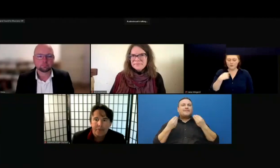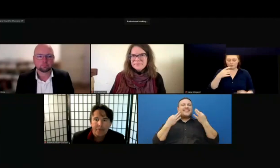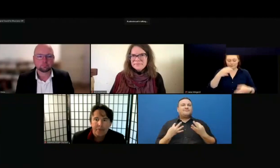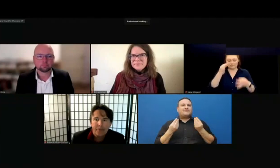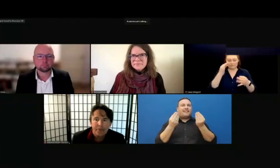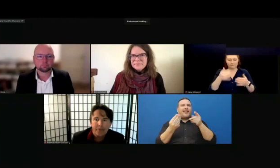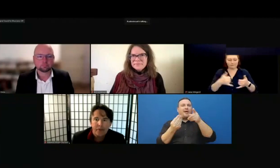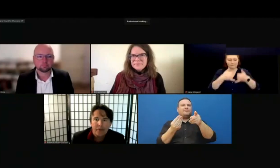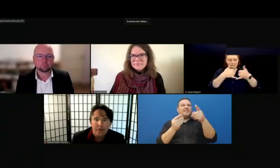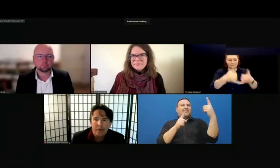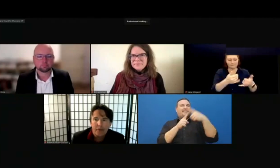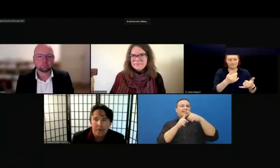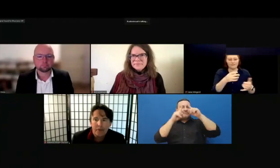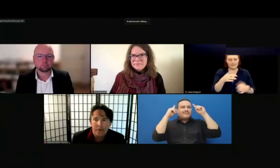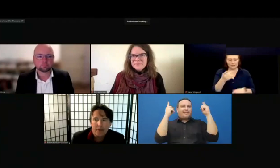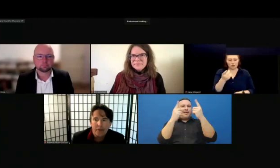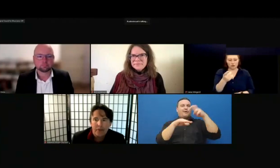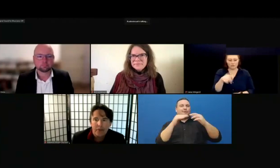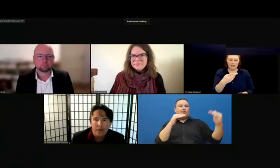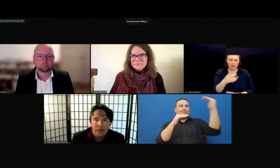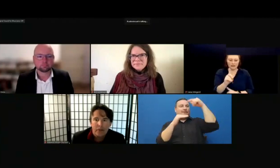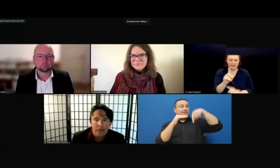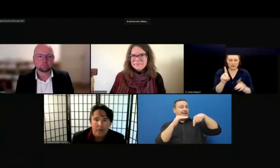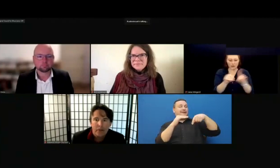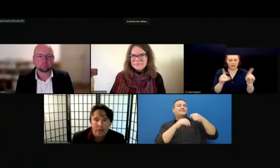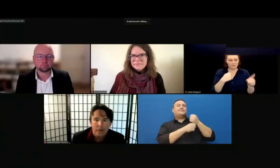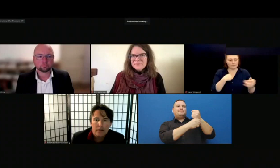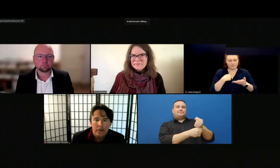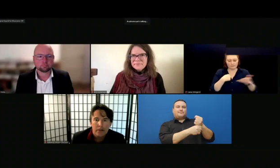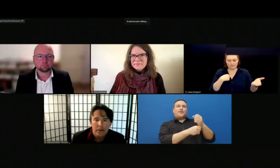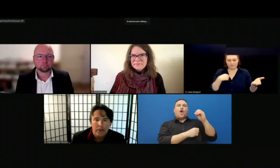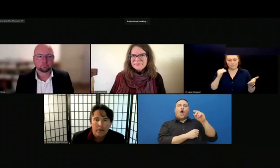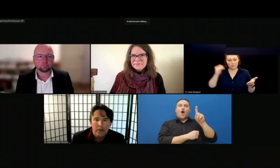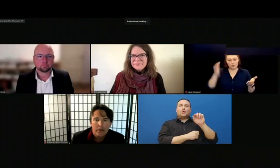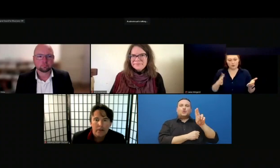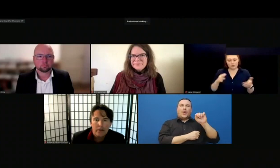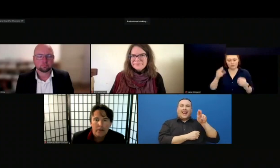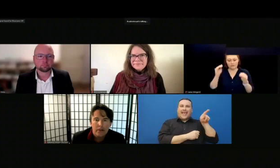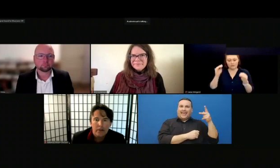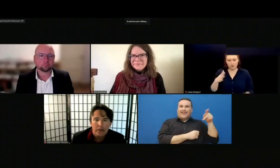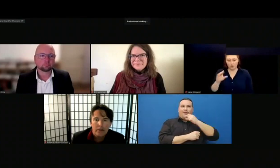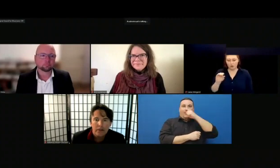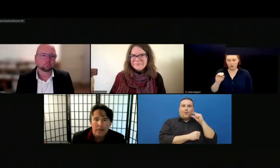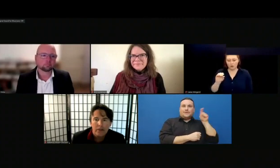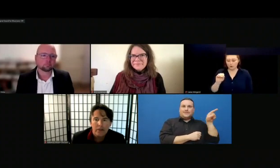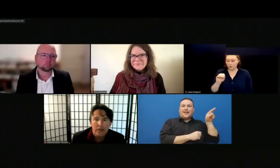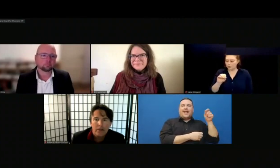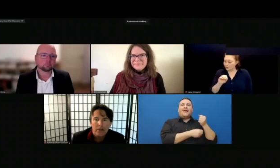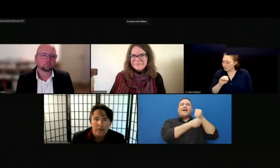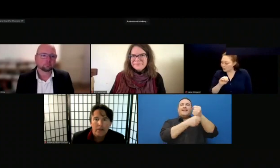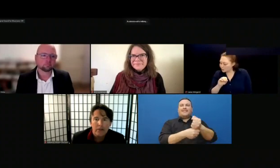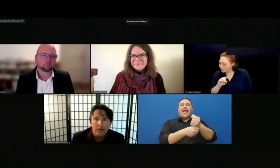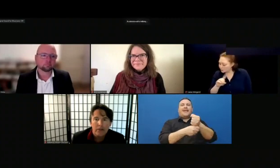degree of doctor. I invite the promoter, Professor Özürek, to discharge the task assigned to